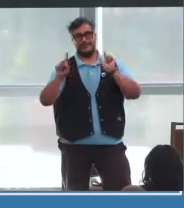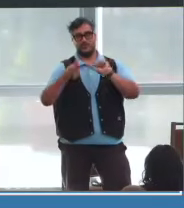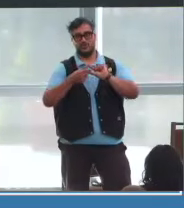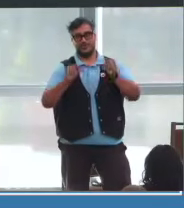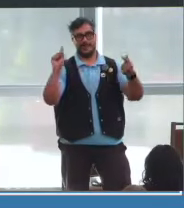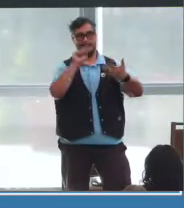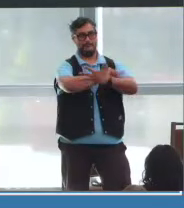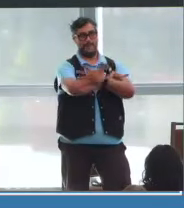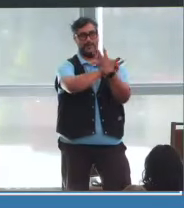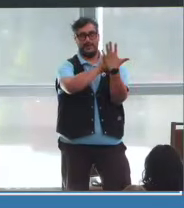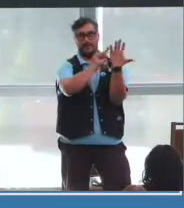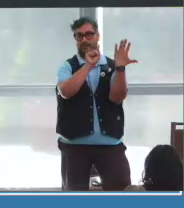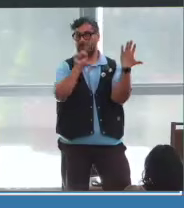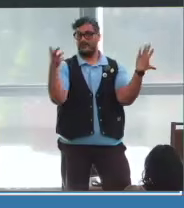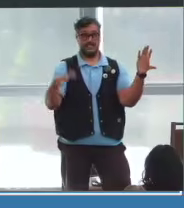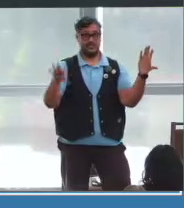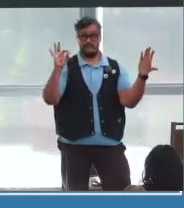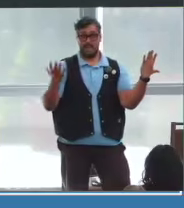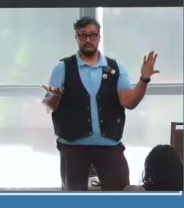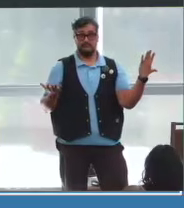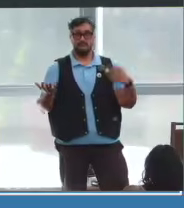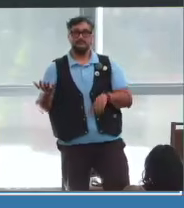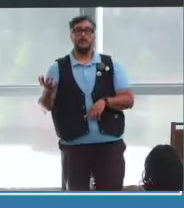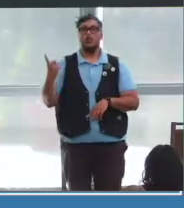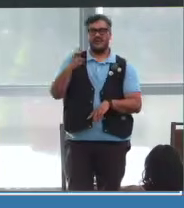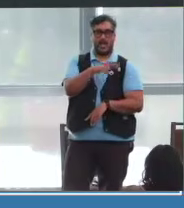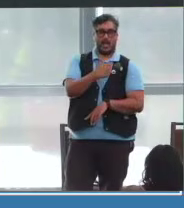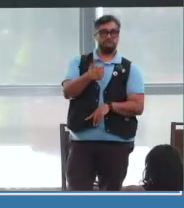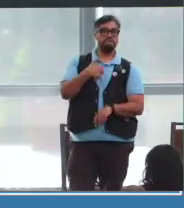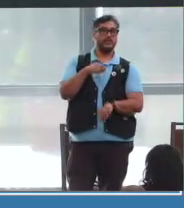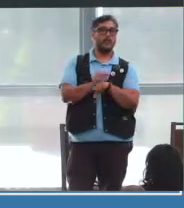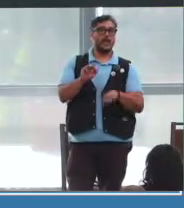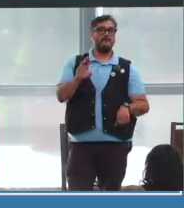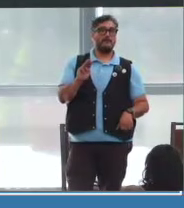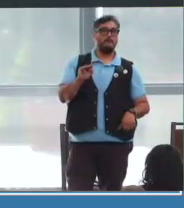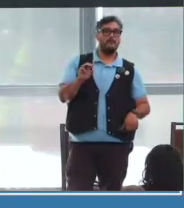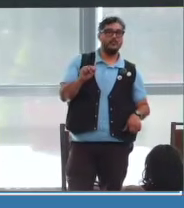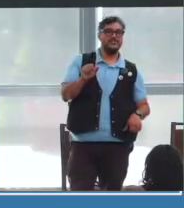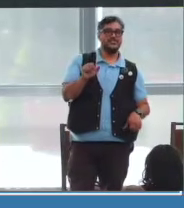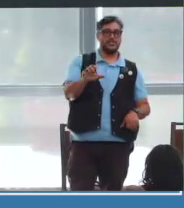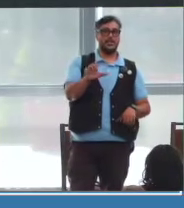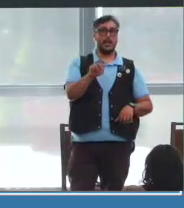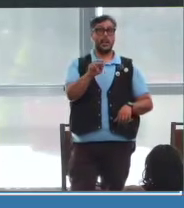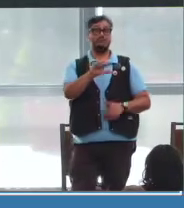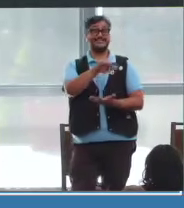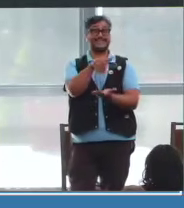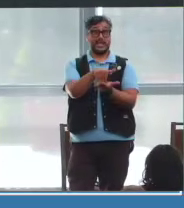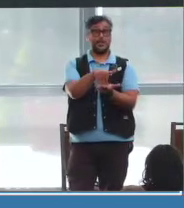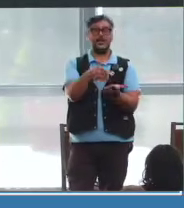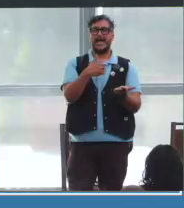that have been identified. At Cedars-Sinai, where I am, we have a monogenic lupus center. We have